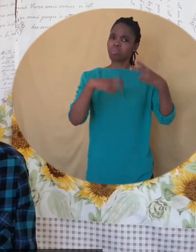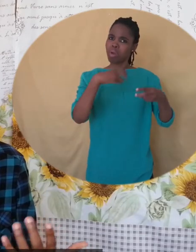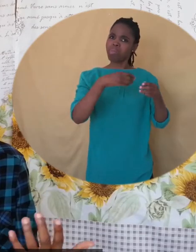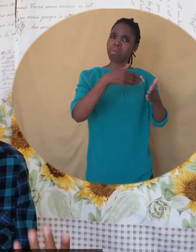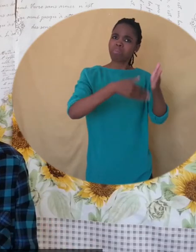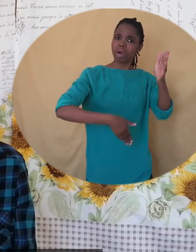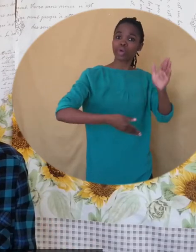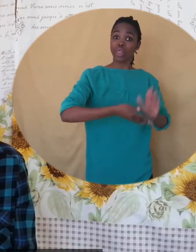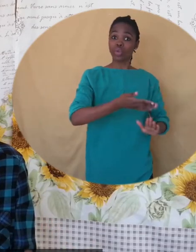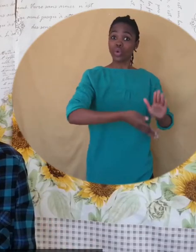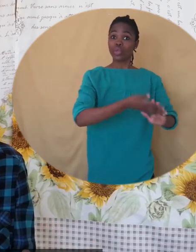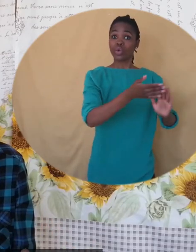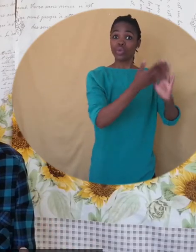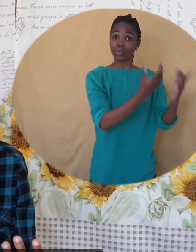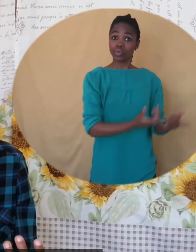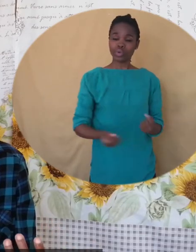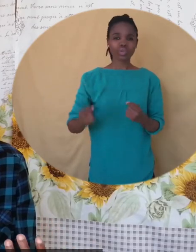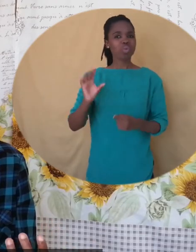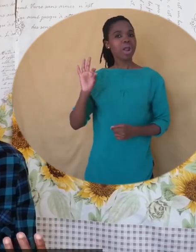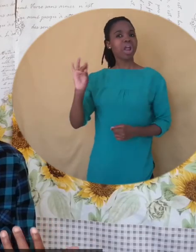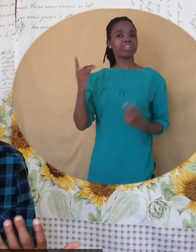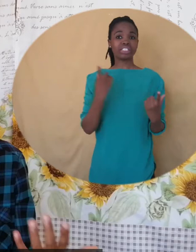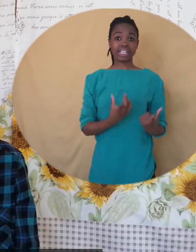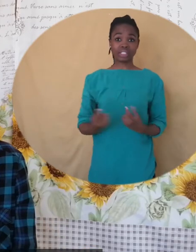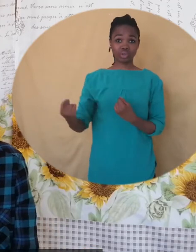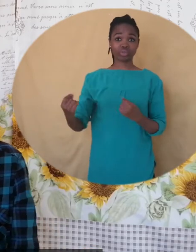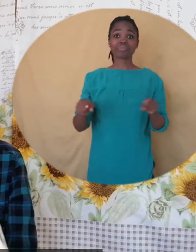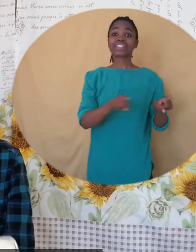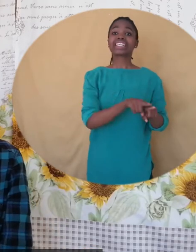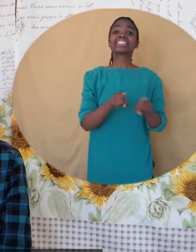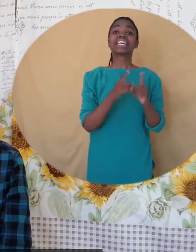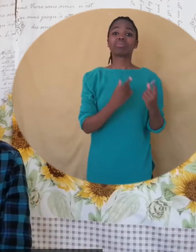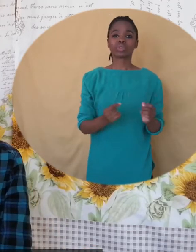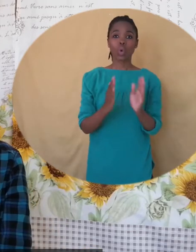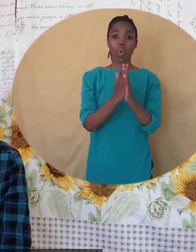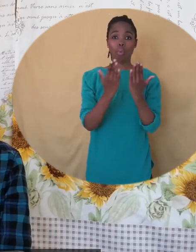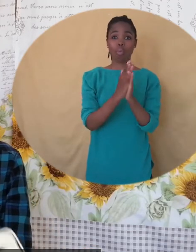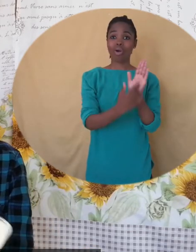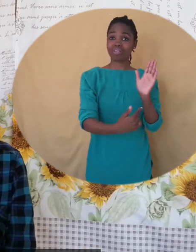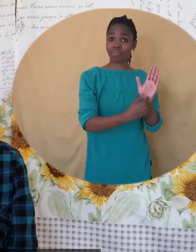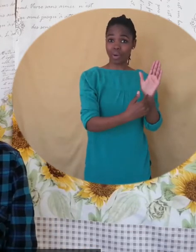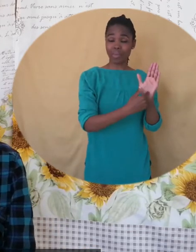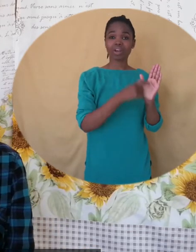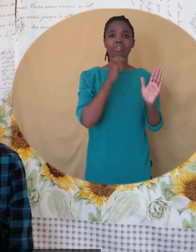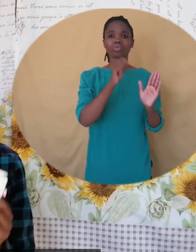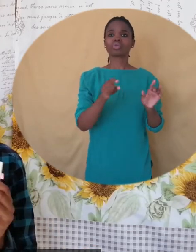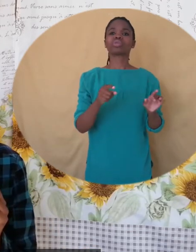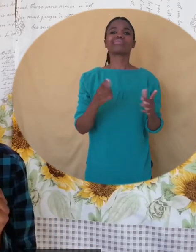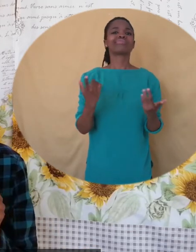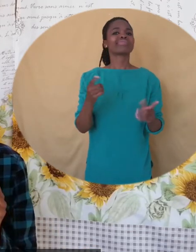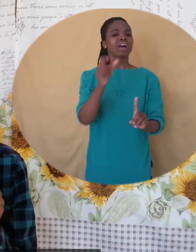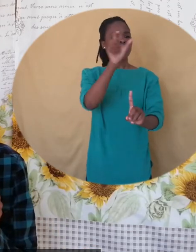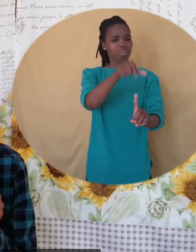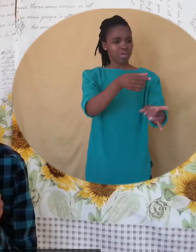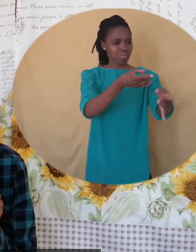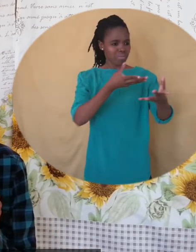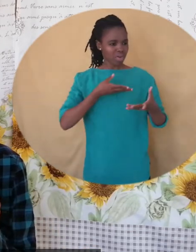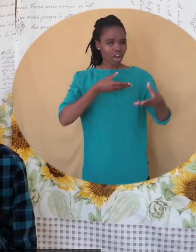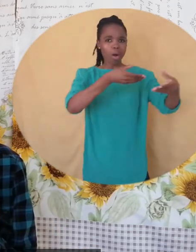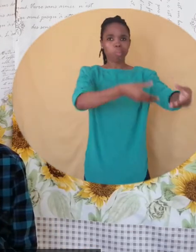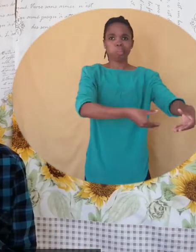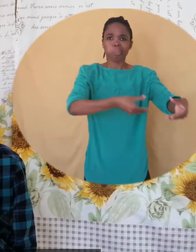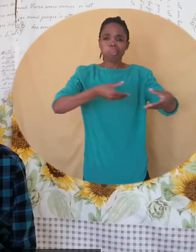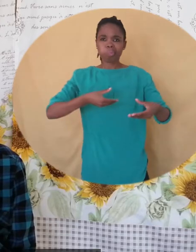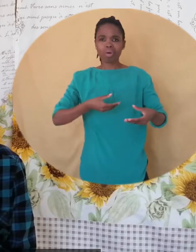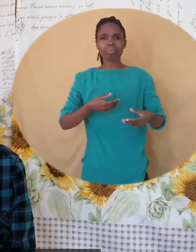solve problems in everyday, you know, life. So this book actually, when I, you